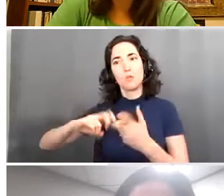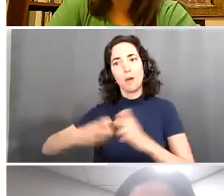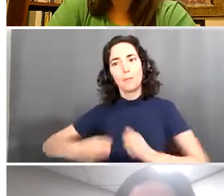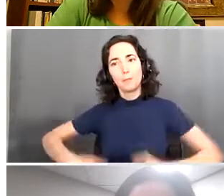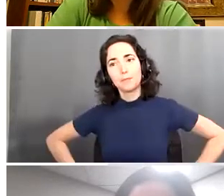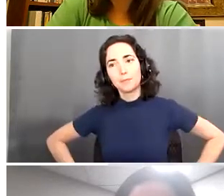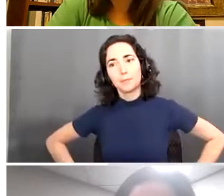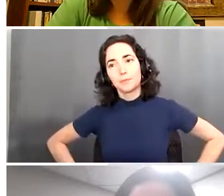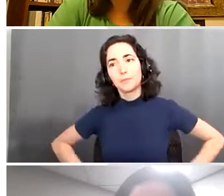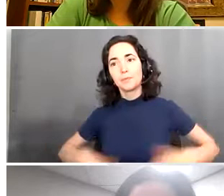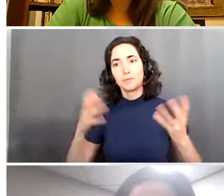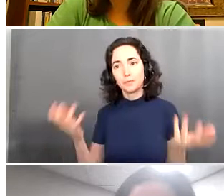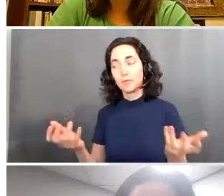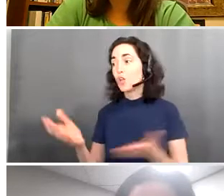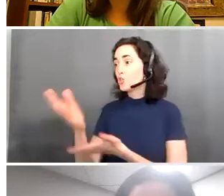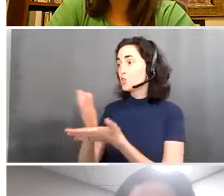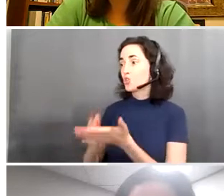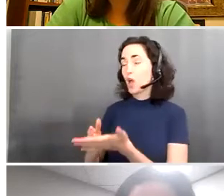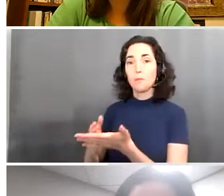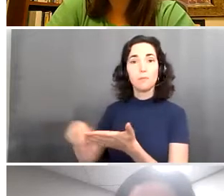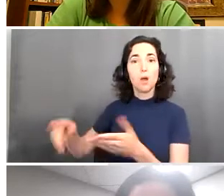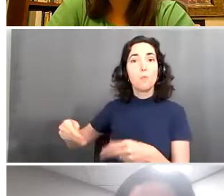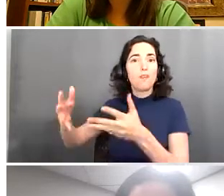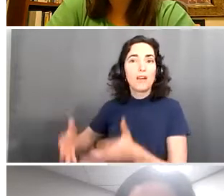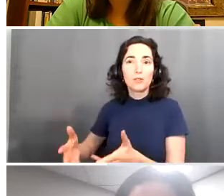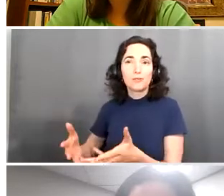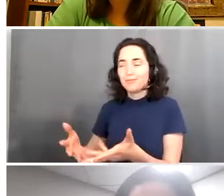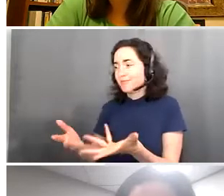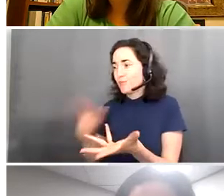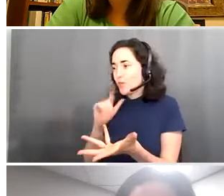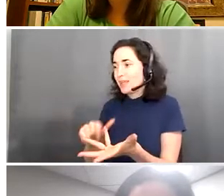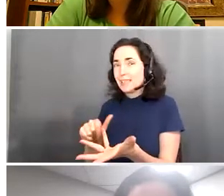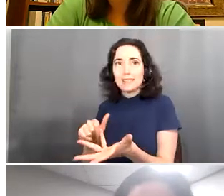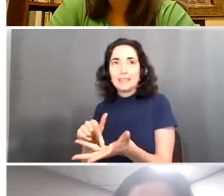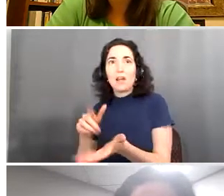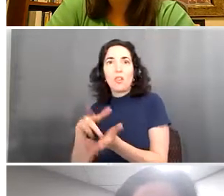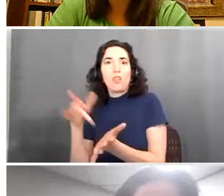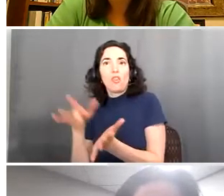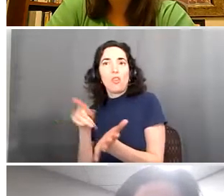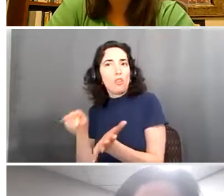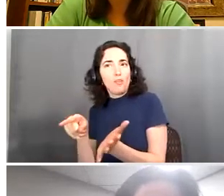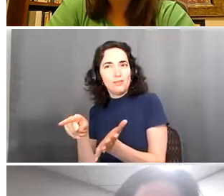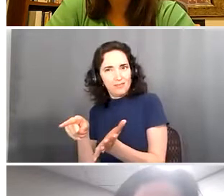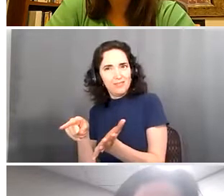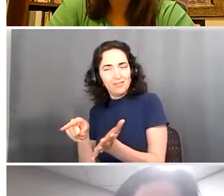up with some providers really not in it for the right reasons. And